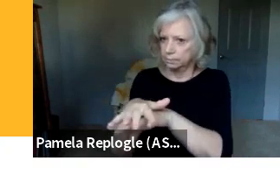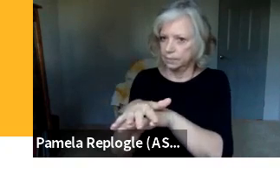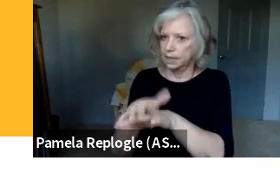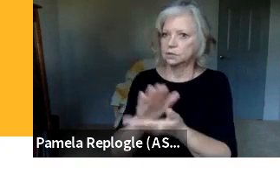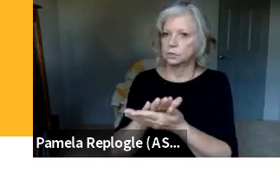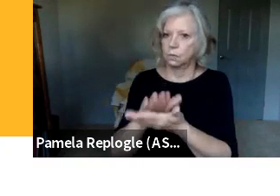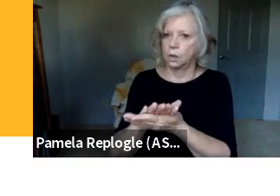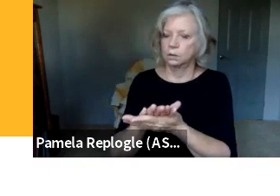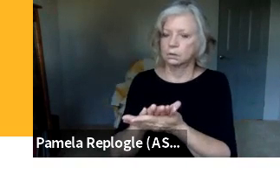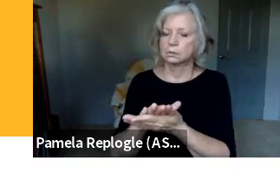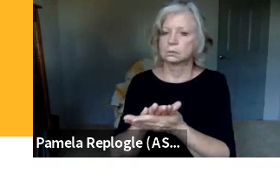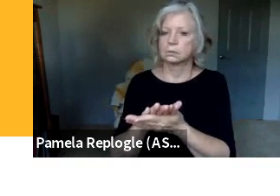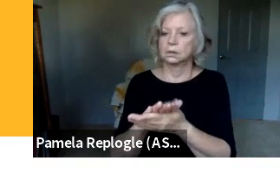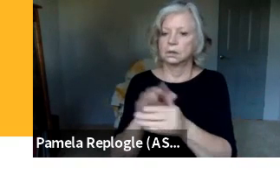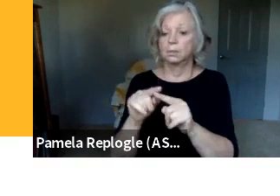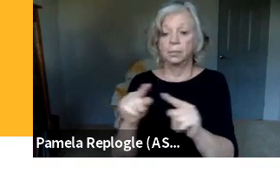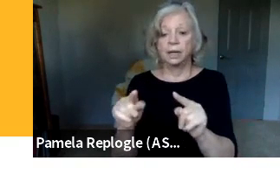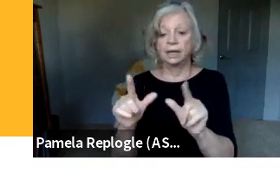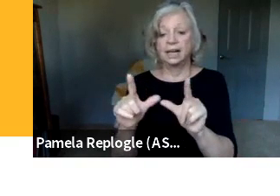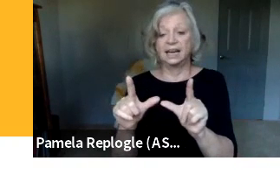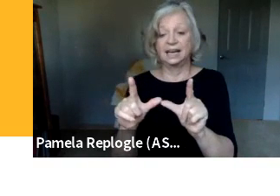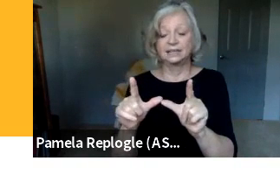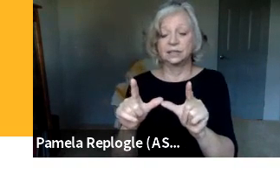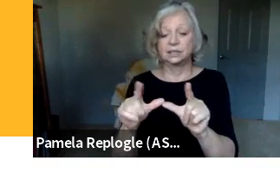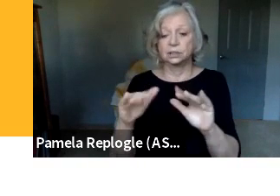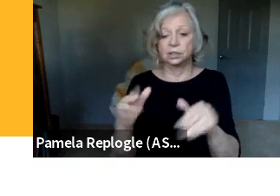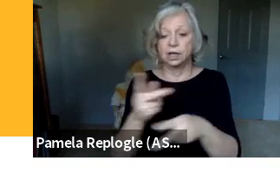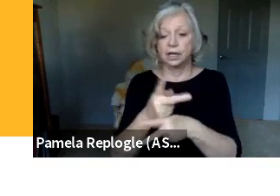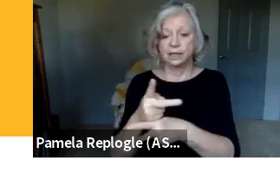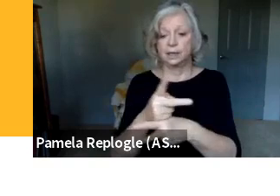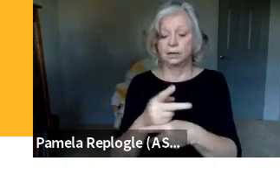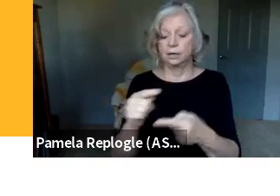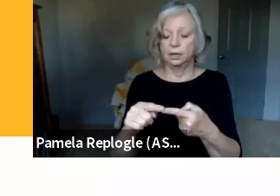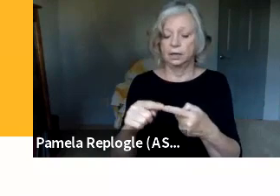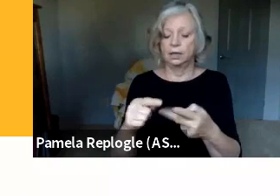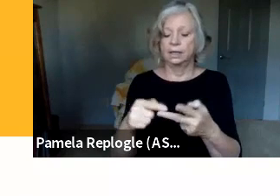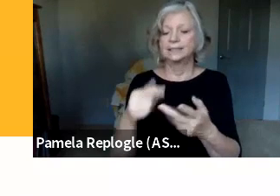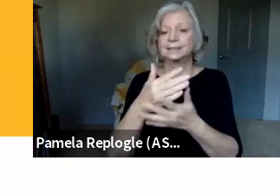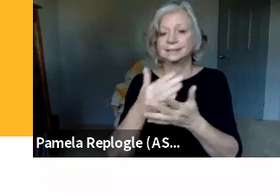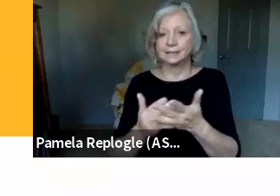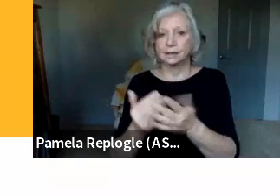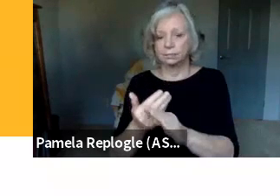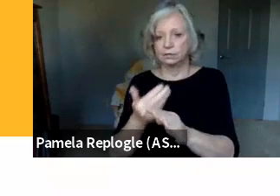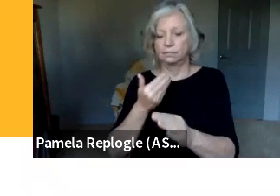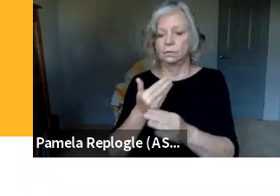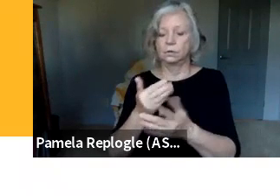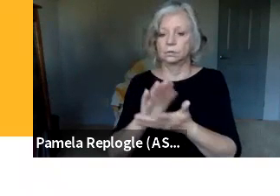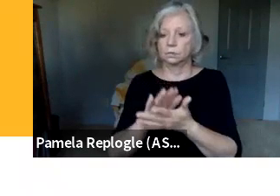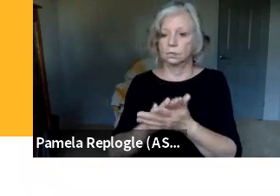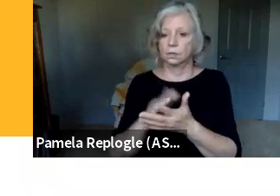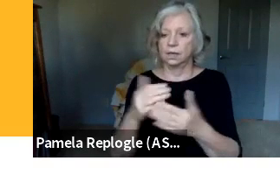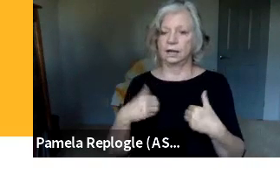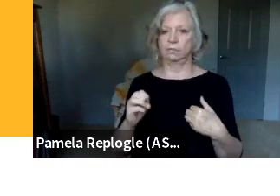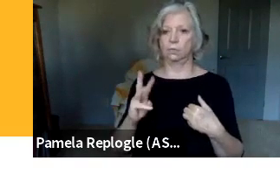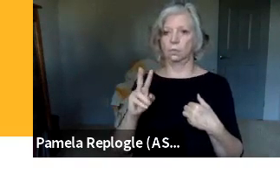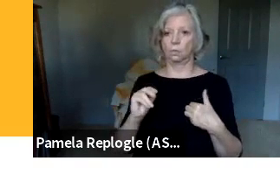However, licensed childcare and some preschools have their own requirements because of